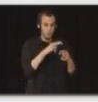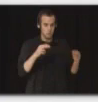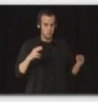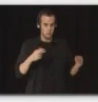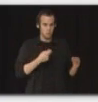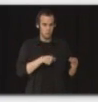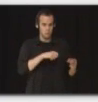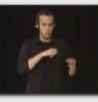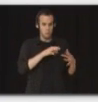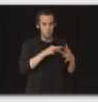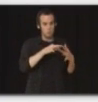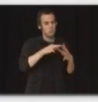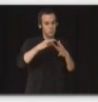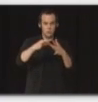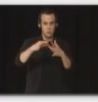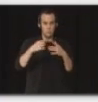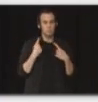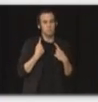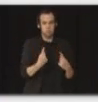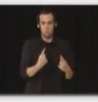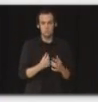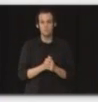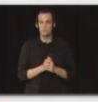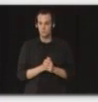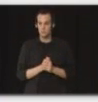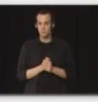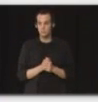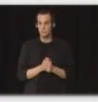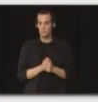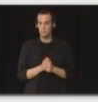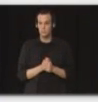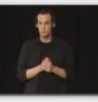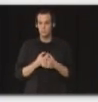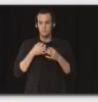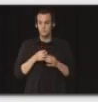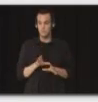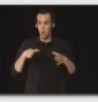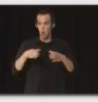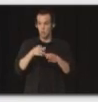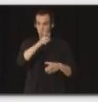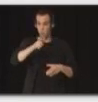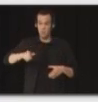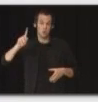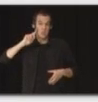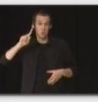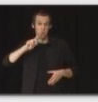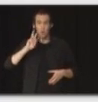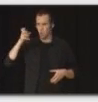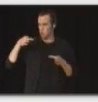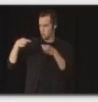which is a pioneering experience in Spain and is helping promote new projects.